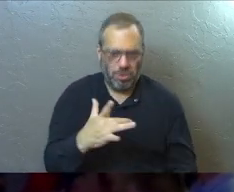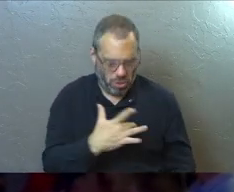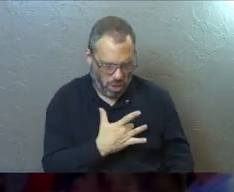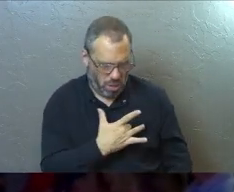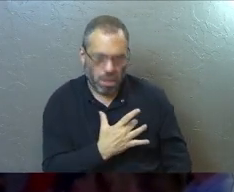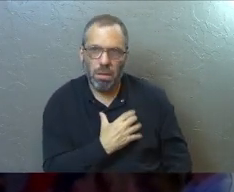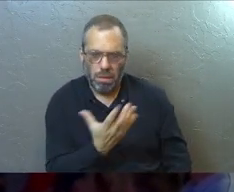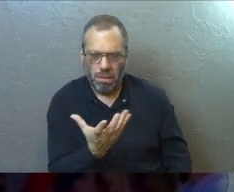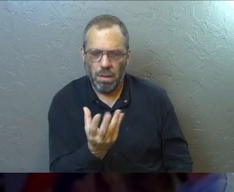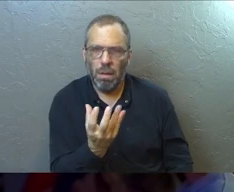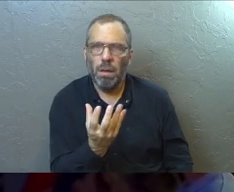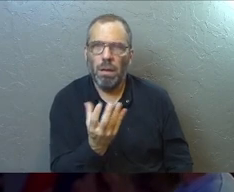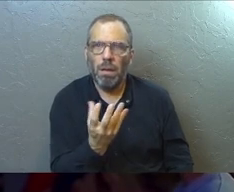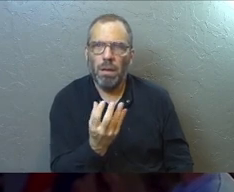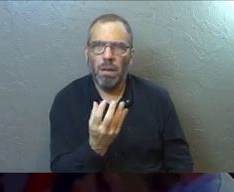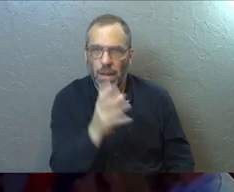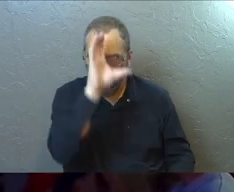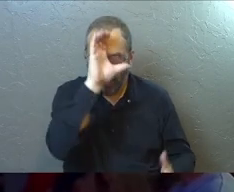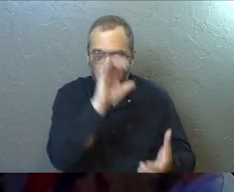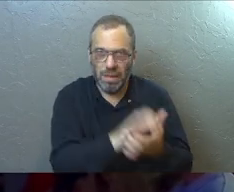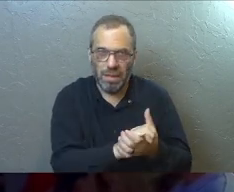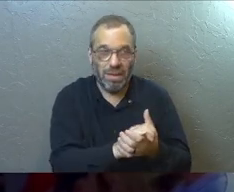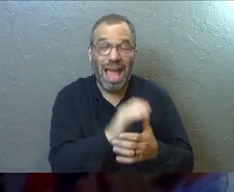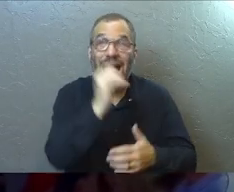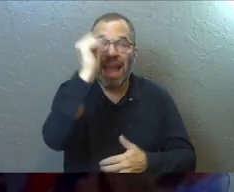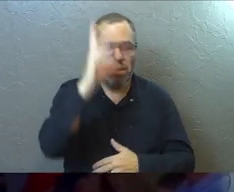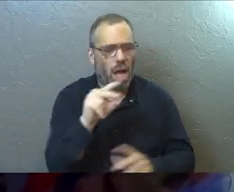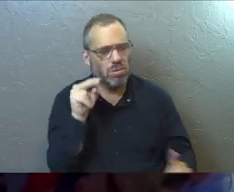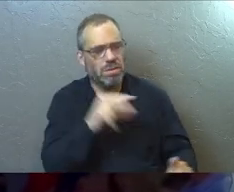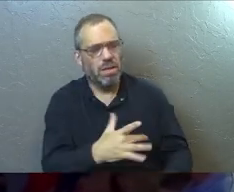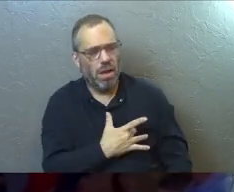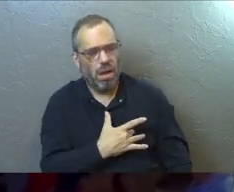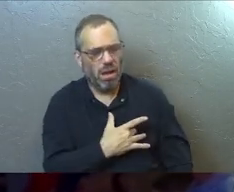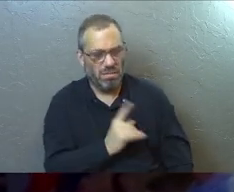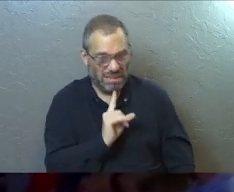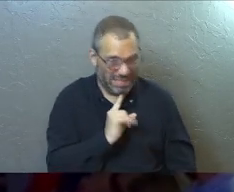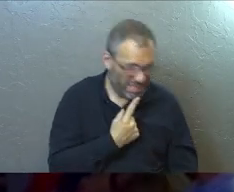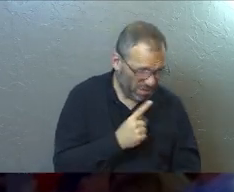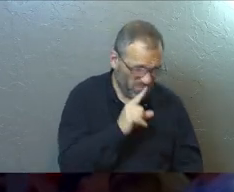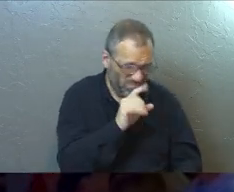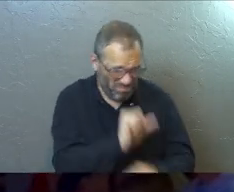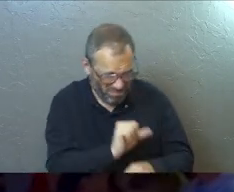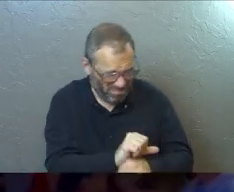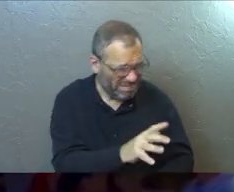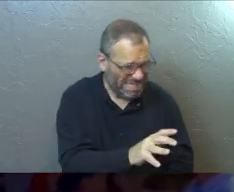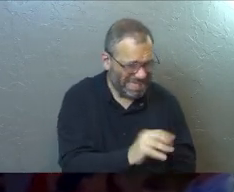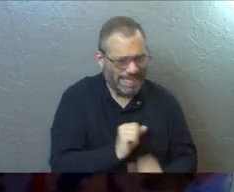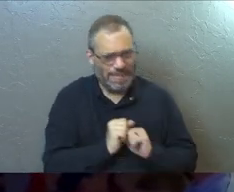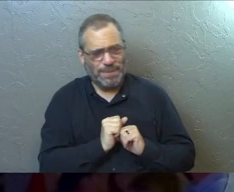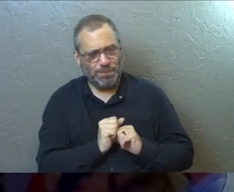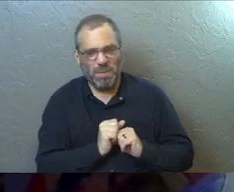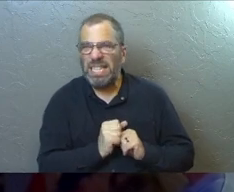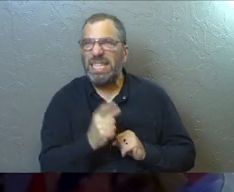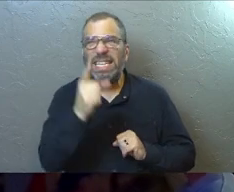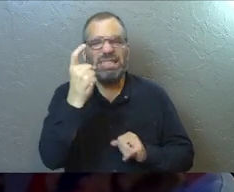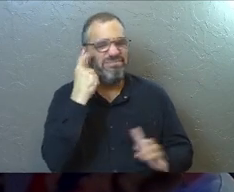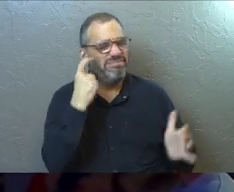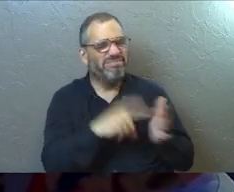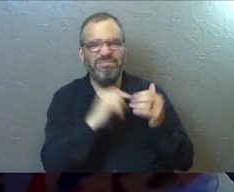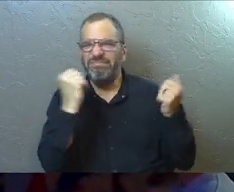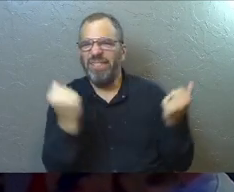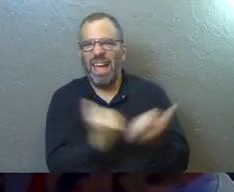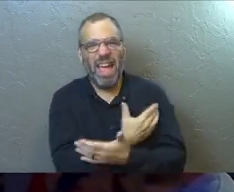heart. And the God of the universe can see your heart. And whether or not you mean it, whether or not you're truly surrendering to him, he sees all of